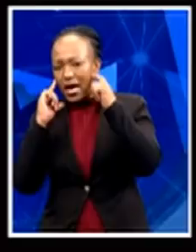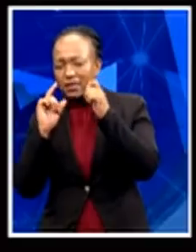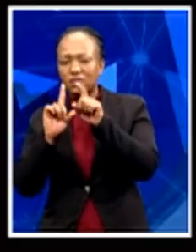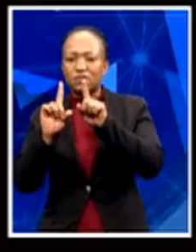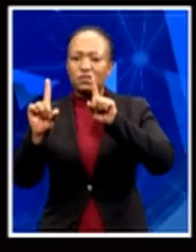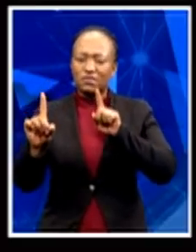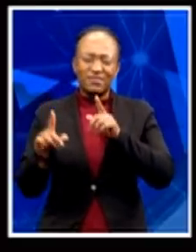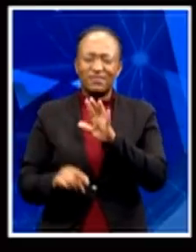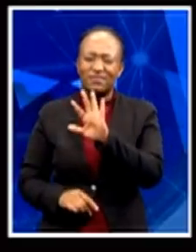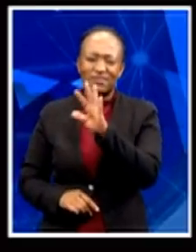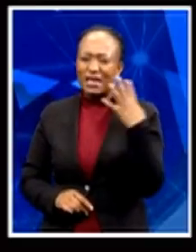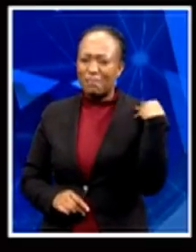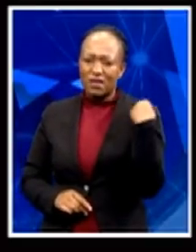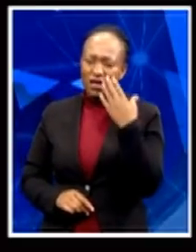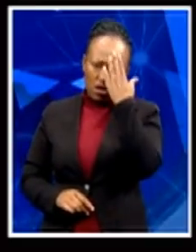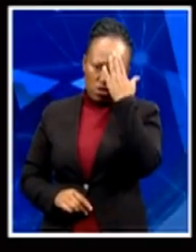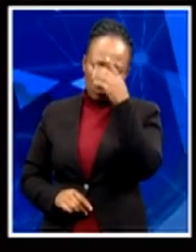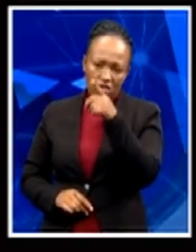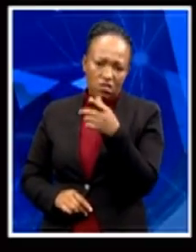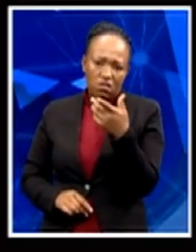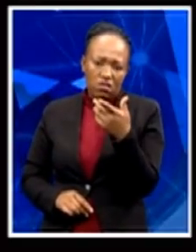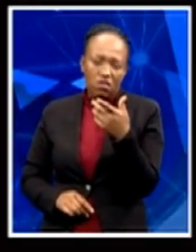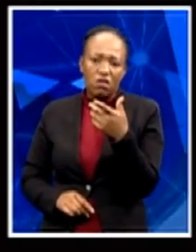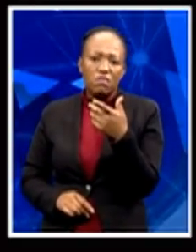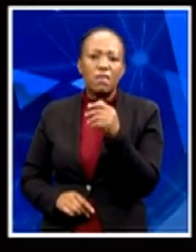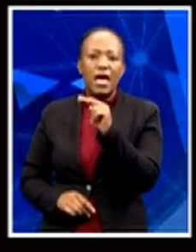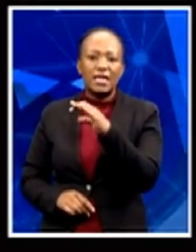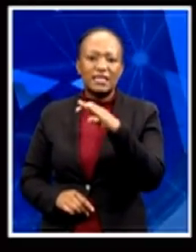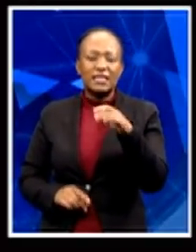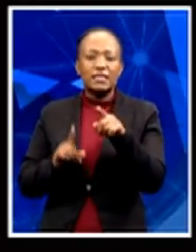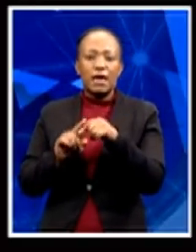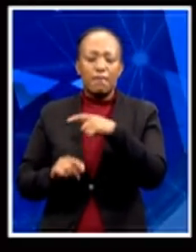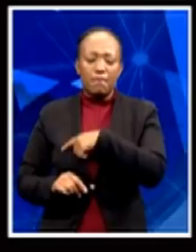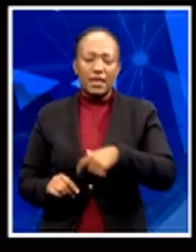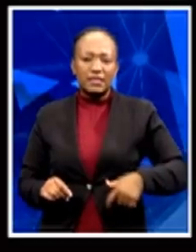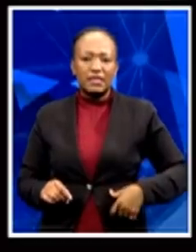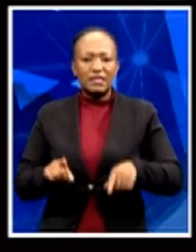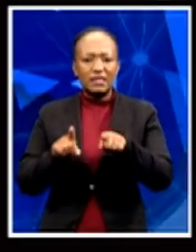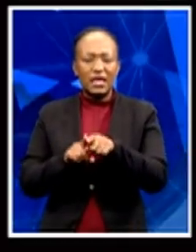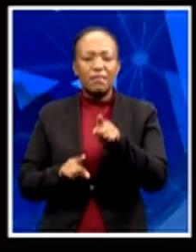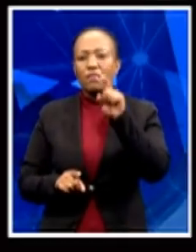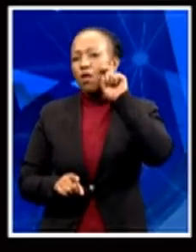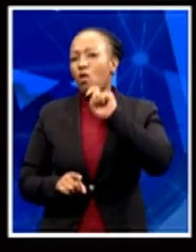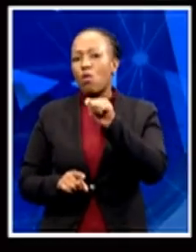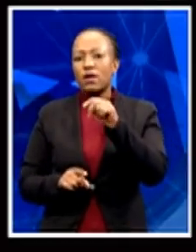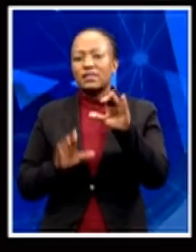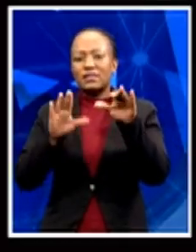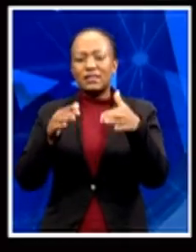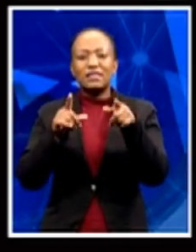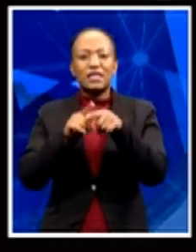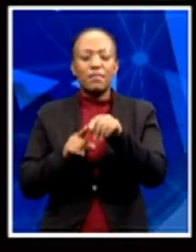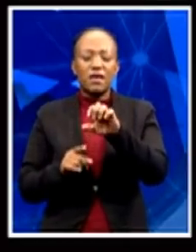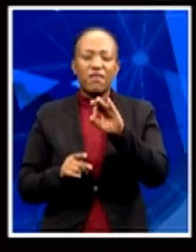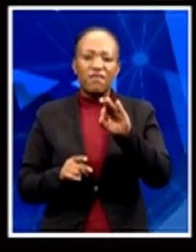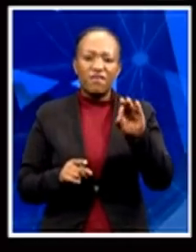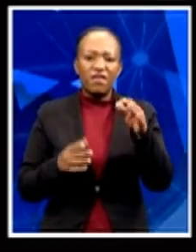meeting with the Command Council and the President himself, even your very own party yesterday, and the EFF as well, have broken this regulation that